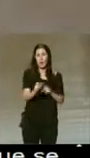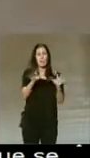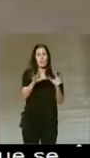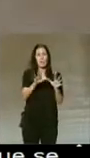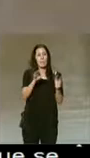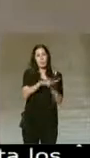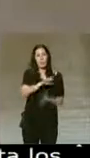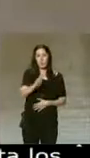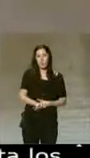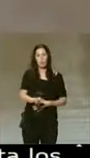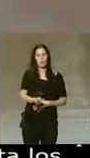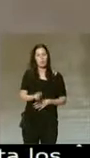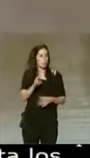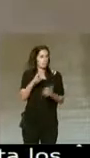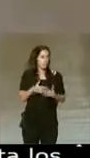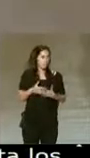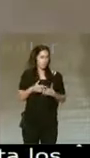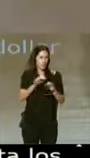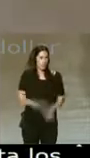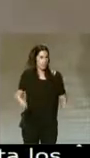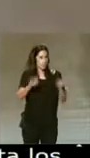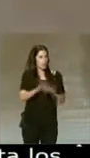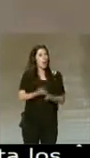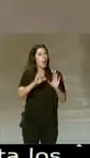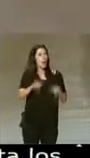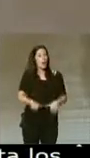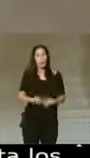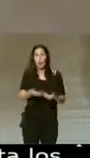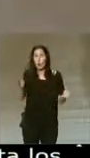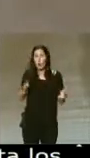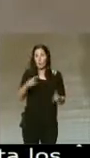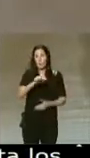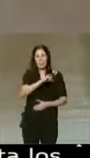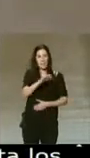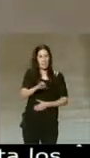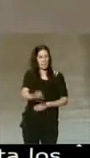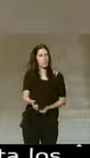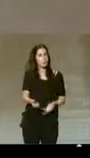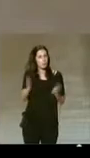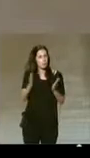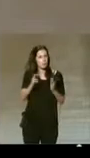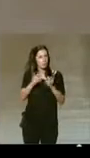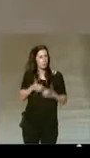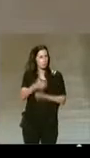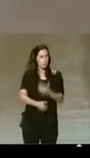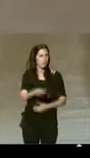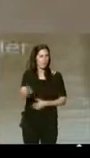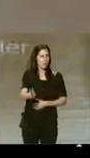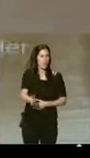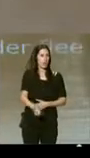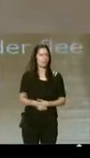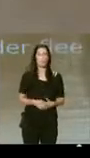device and it didn't work. However, the other solution really worked out wonderfully, and those are examples of